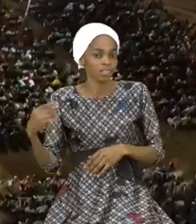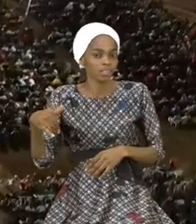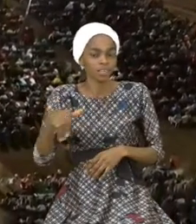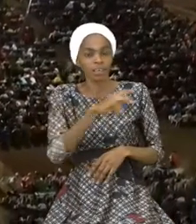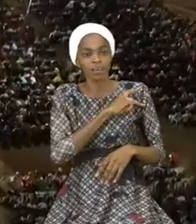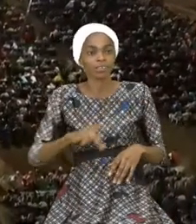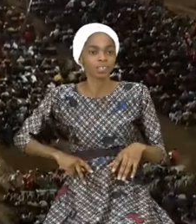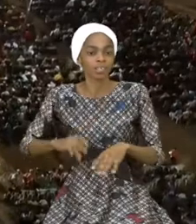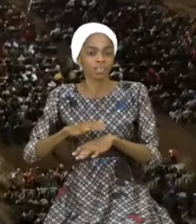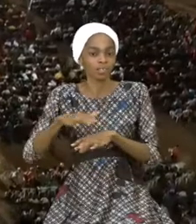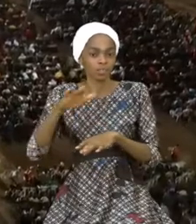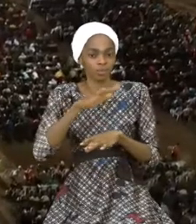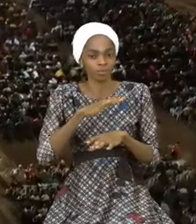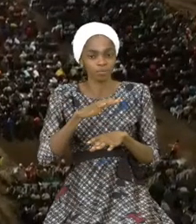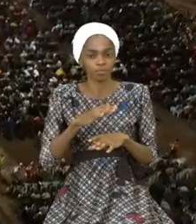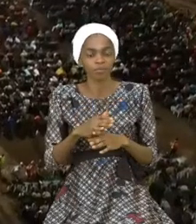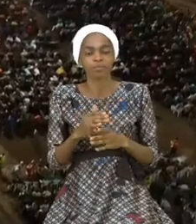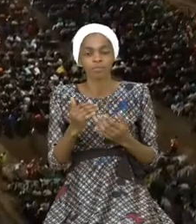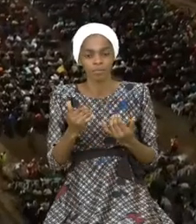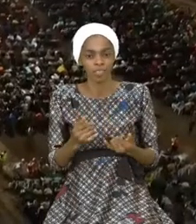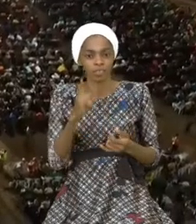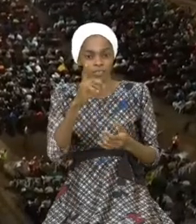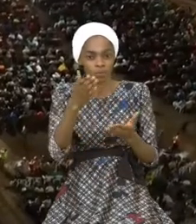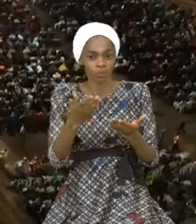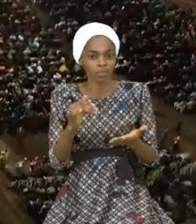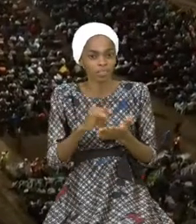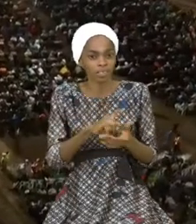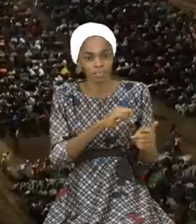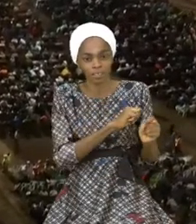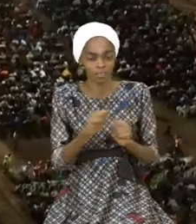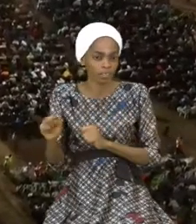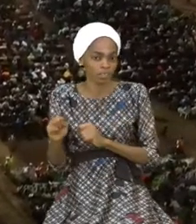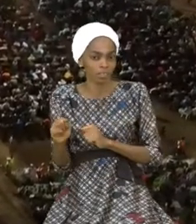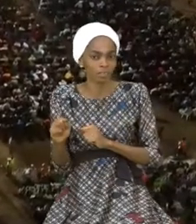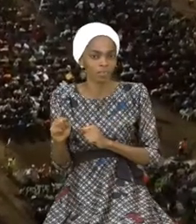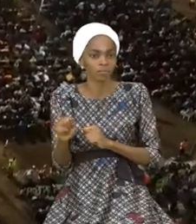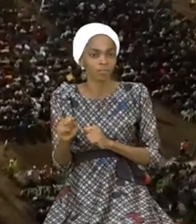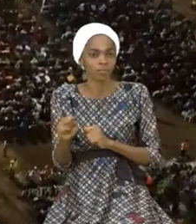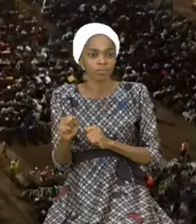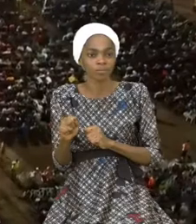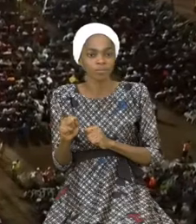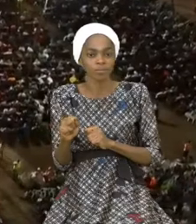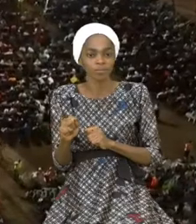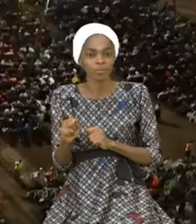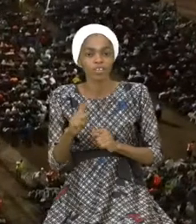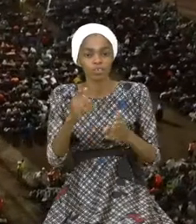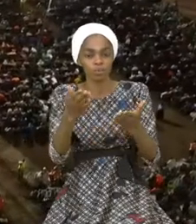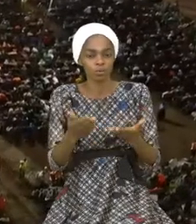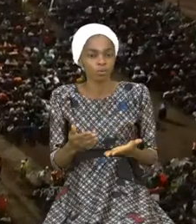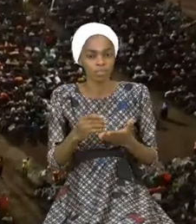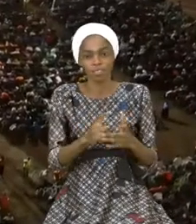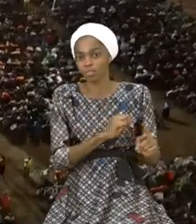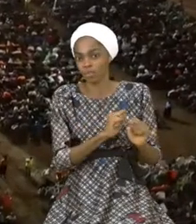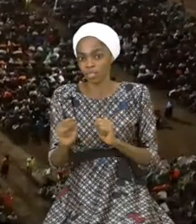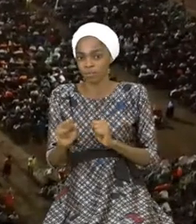eyes closed. You want that translation. You want that transfer. You want the